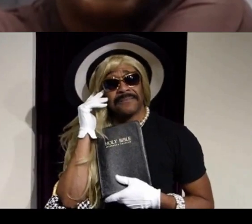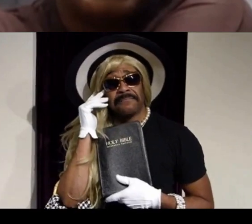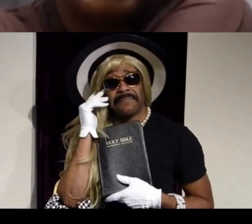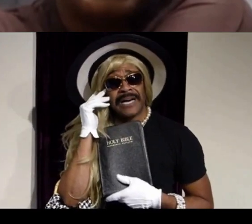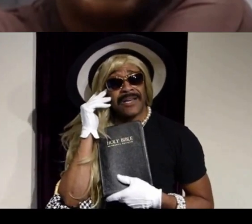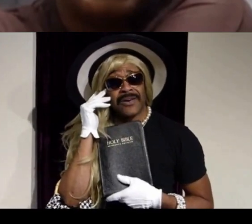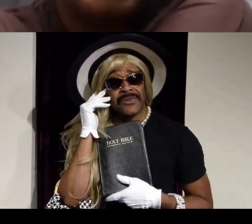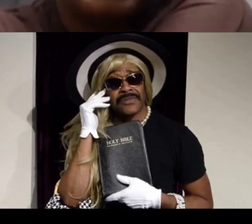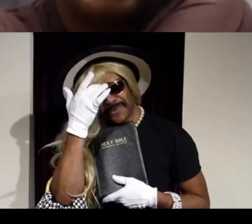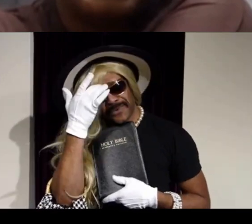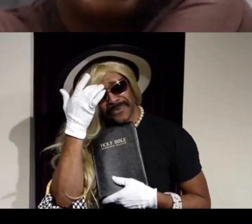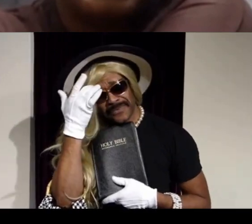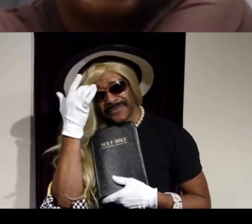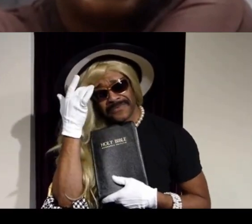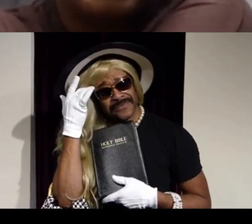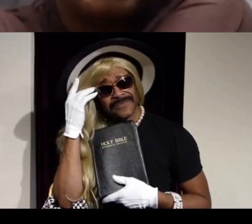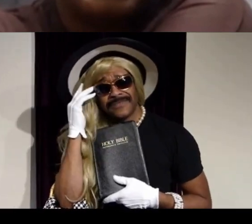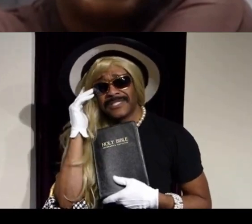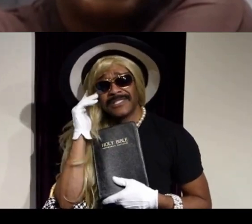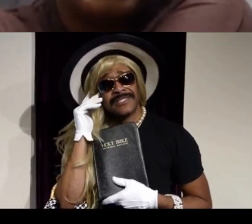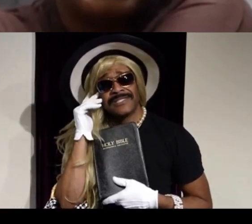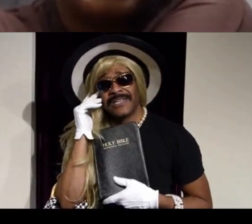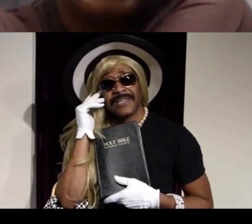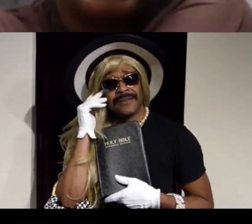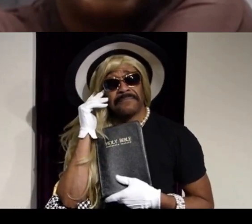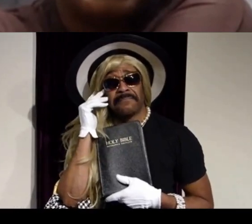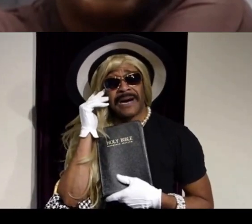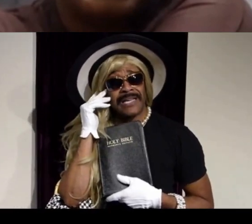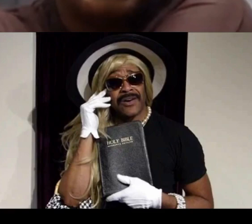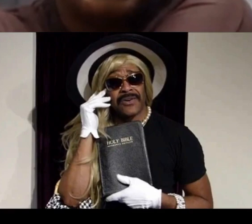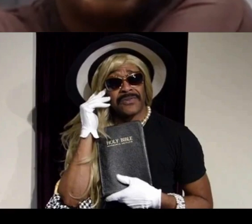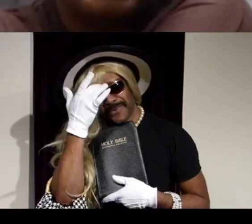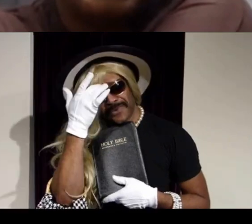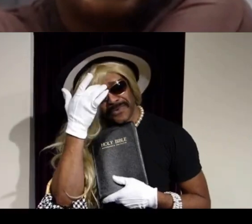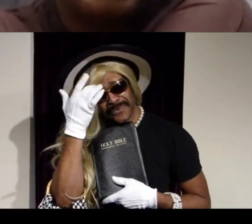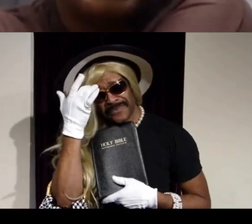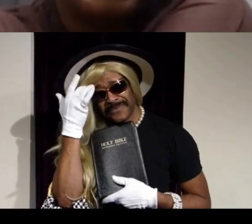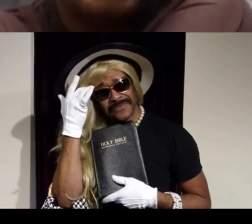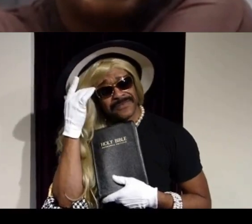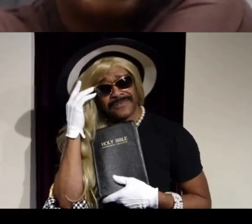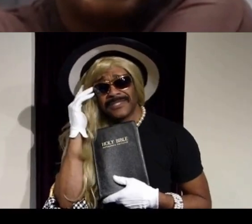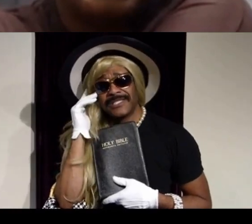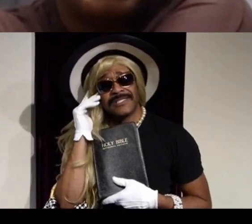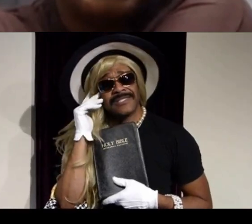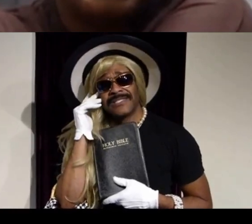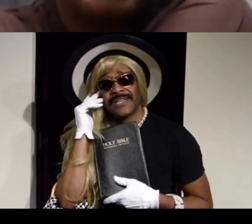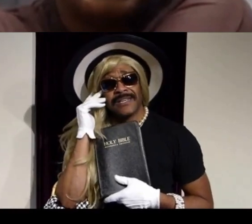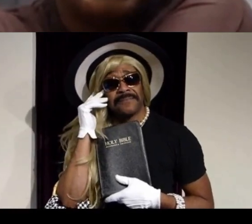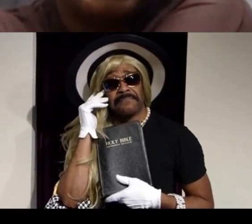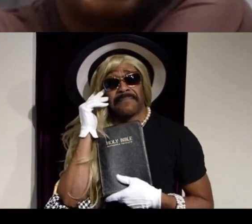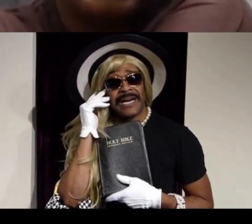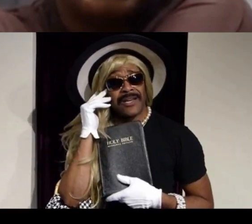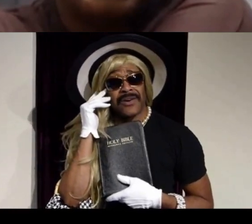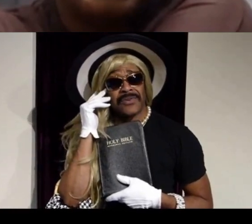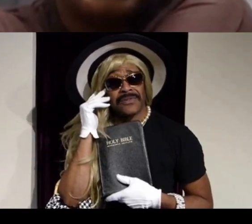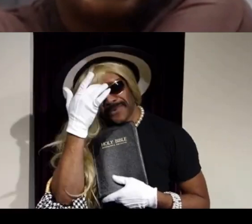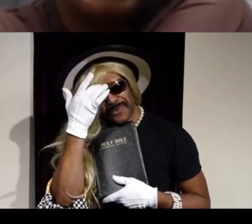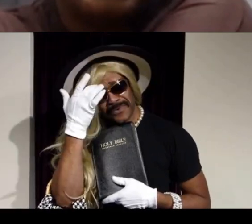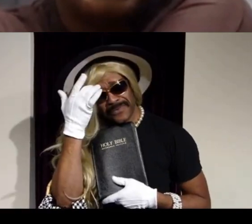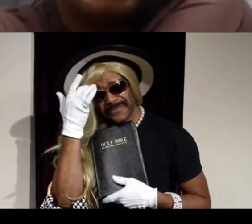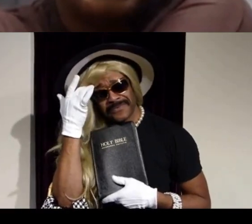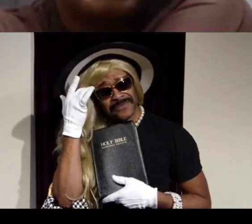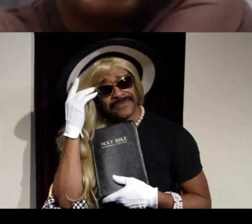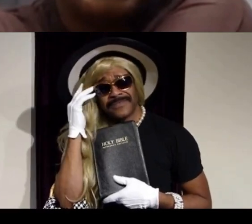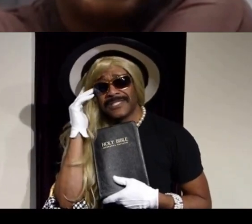said you don't feed your kids. You too tired to get up and feed your... You don't feel like feeding your own. You told on yourself,